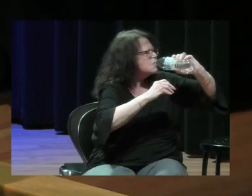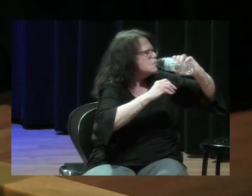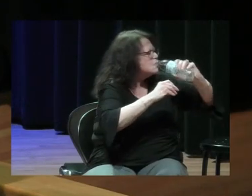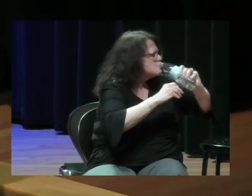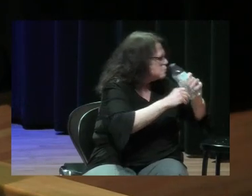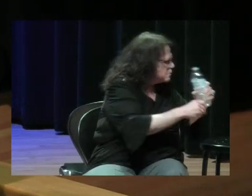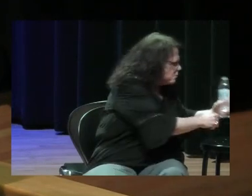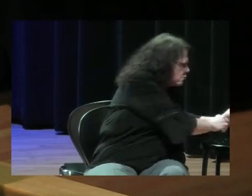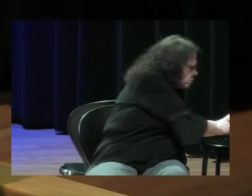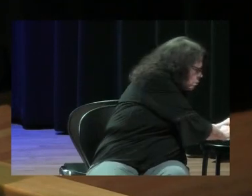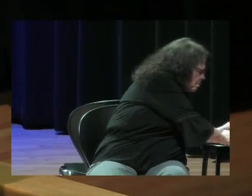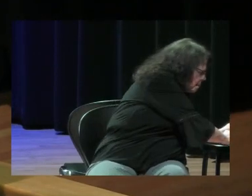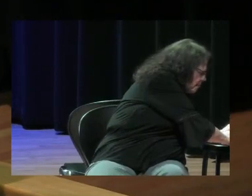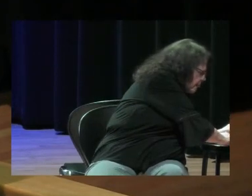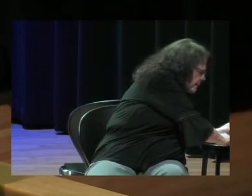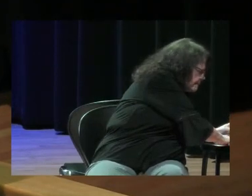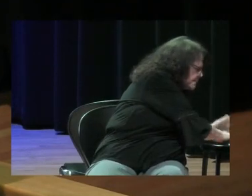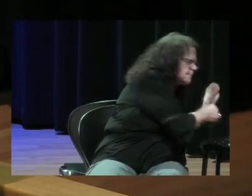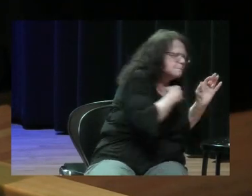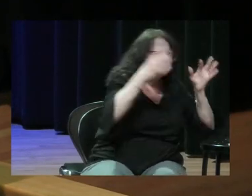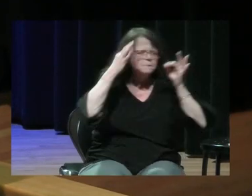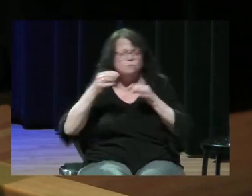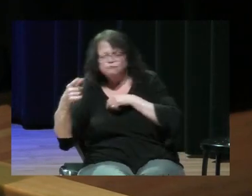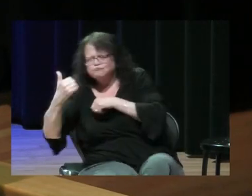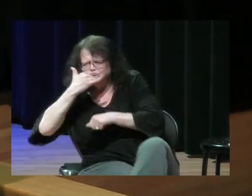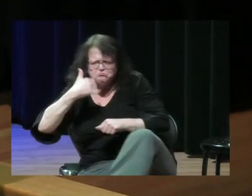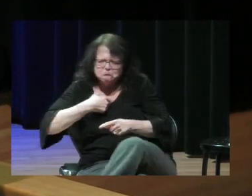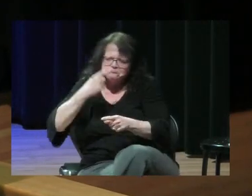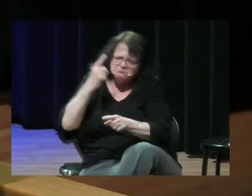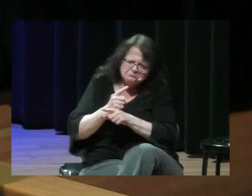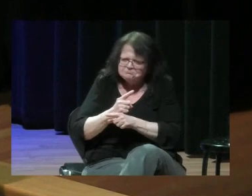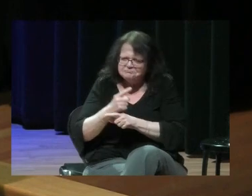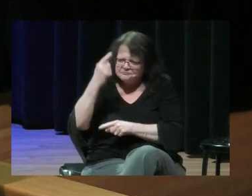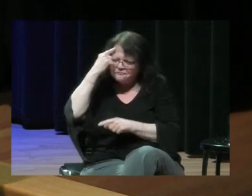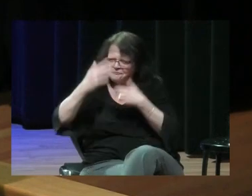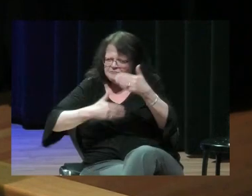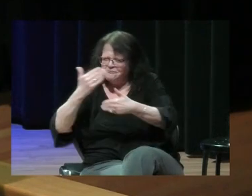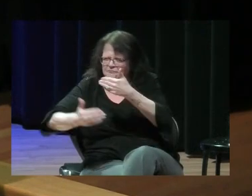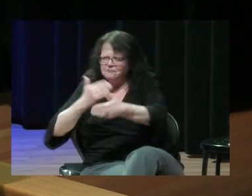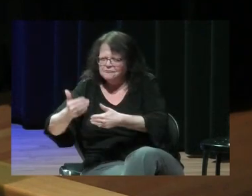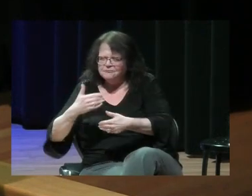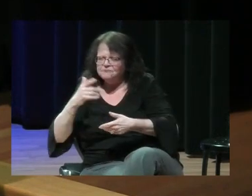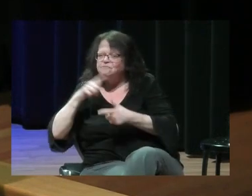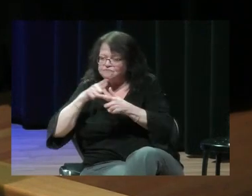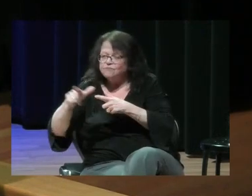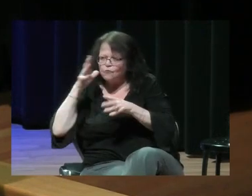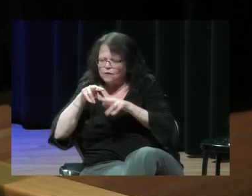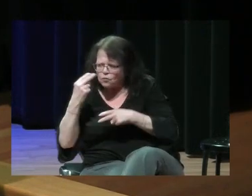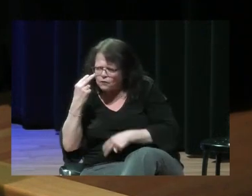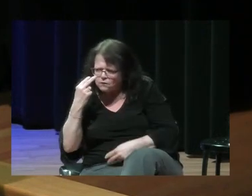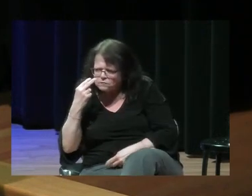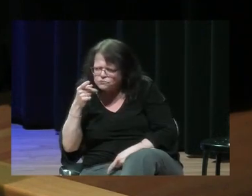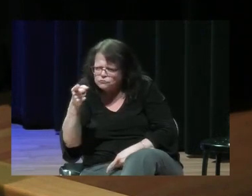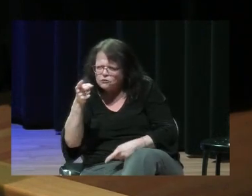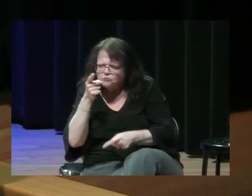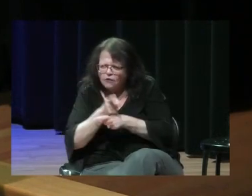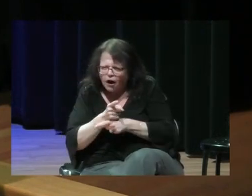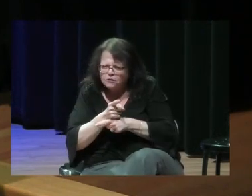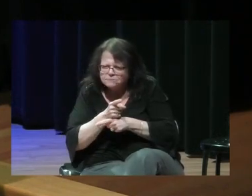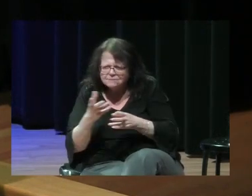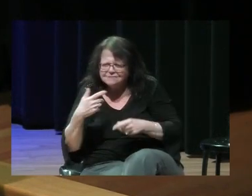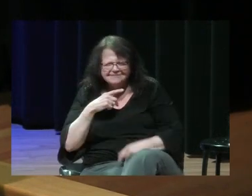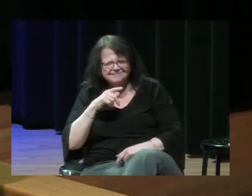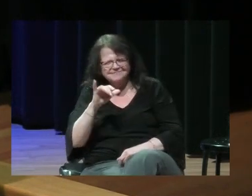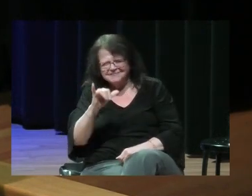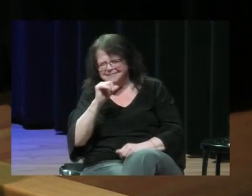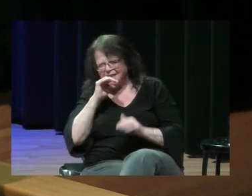you are wrong and I am right. And we're gonna march lockstep through these. It's gonna be great. And at the end, you're gonna go, you're right. And that's not how it works. It's not how